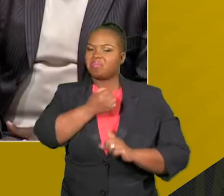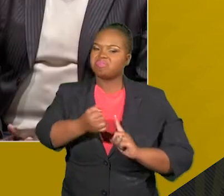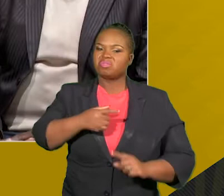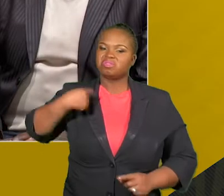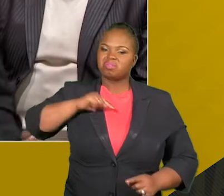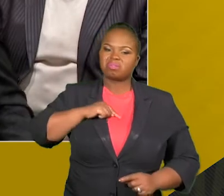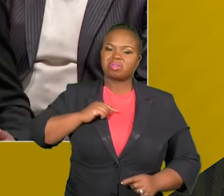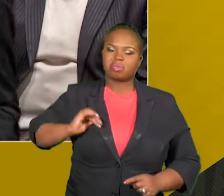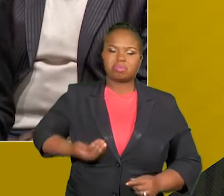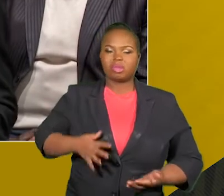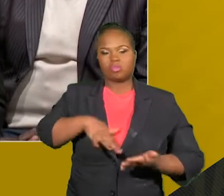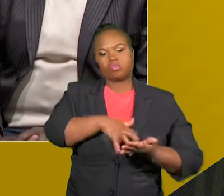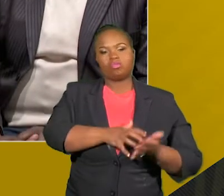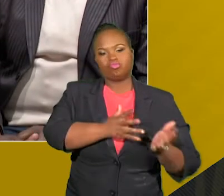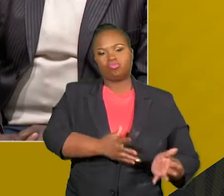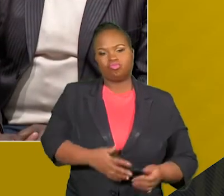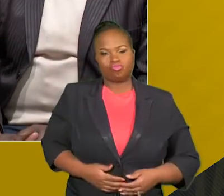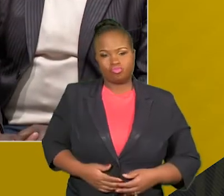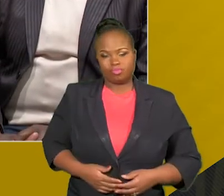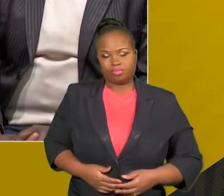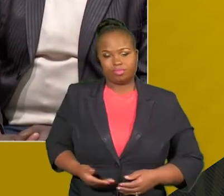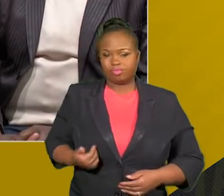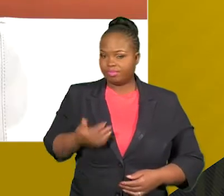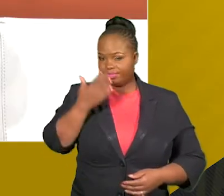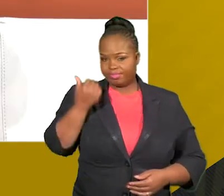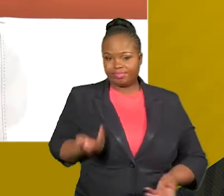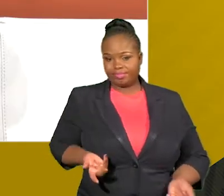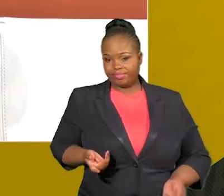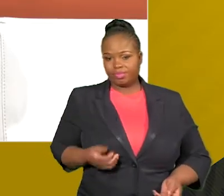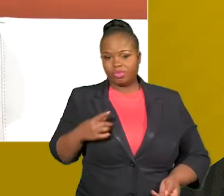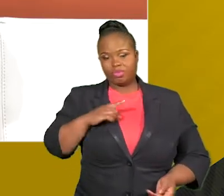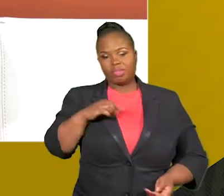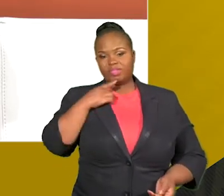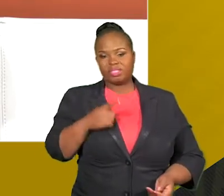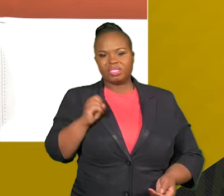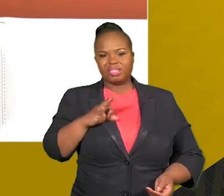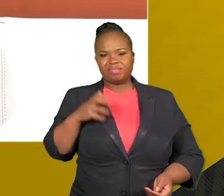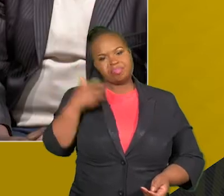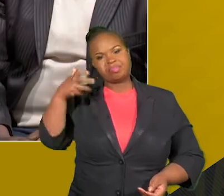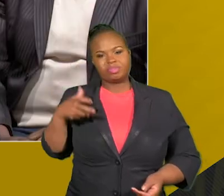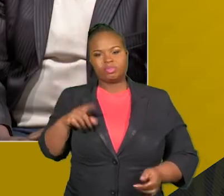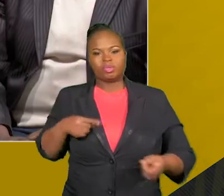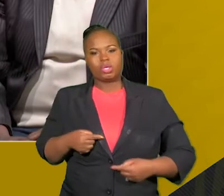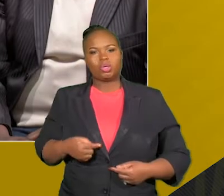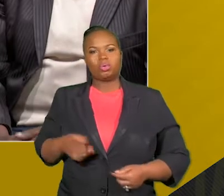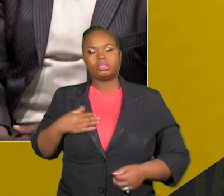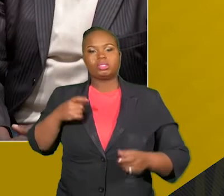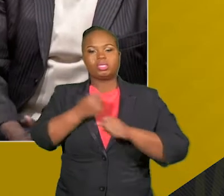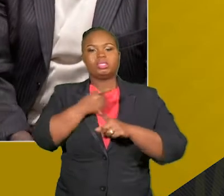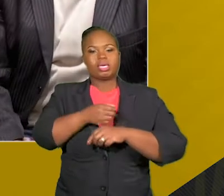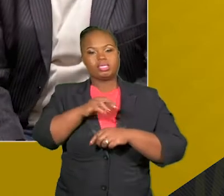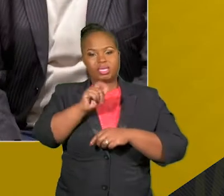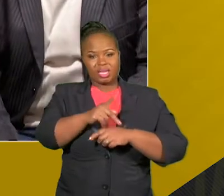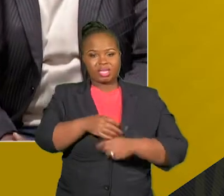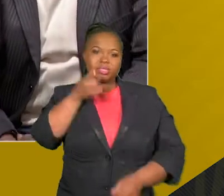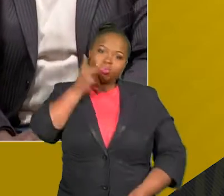silula. I don't know about that. Kuye kuthiwa uma ukuthi ngempela indoda ica isikila ayo rank ifike ithuke amadoda ase rank